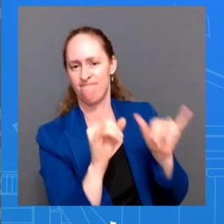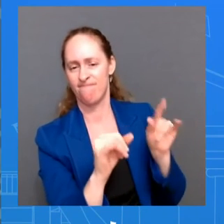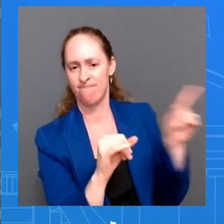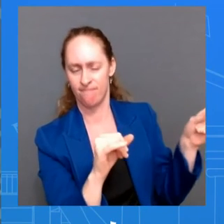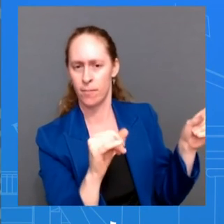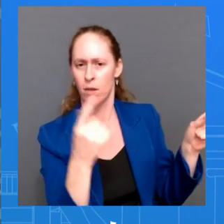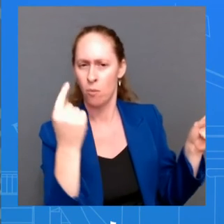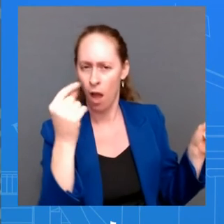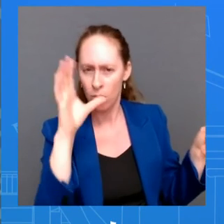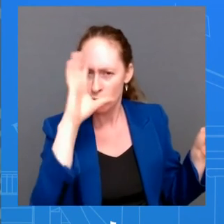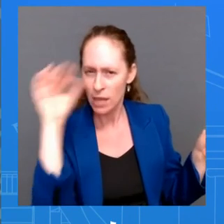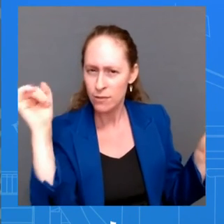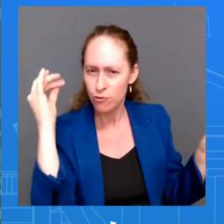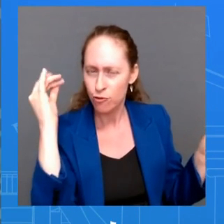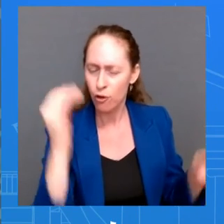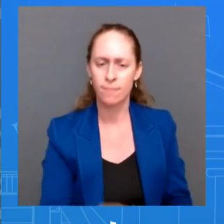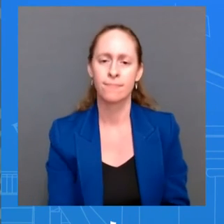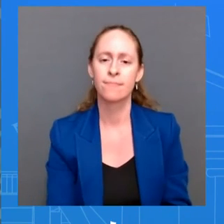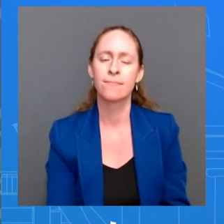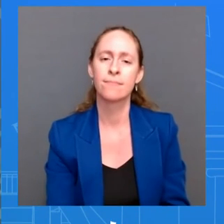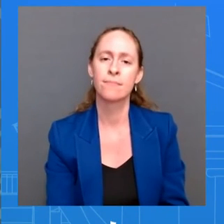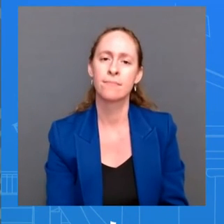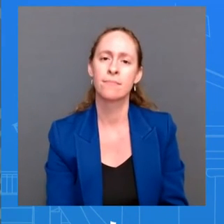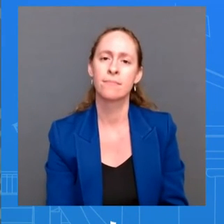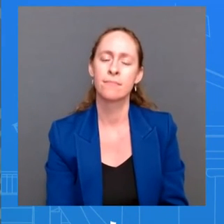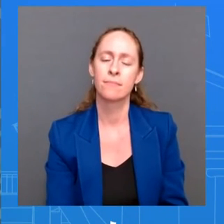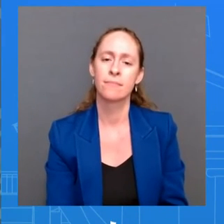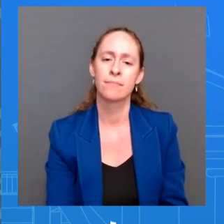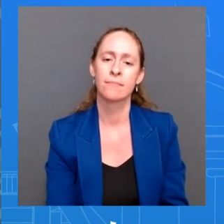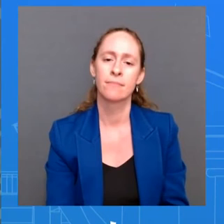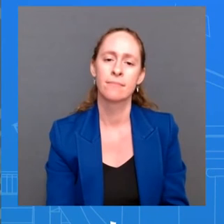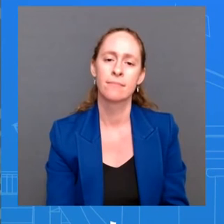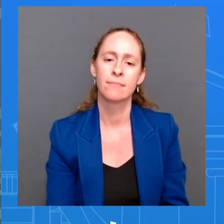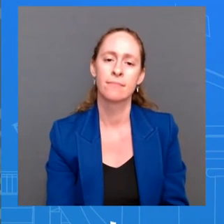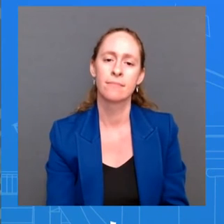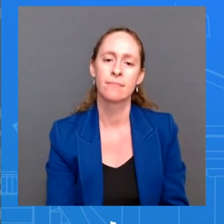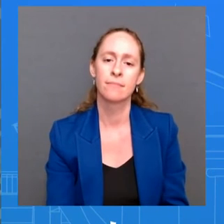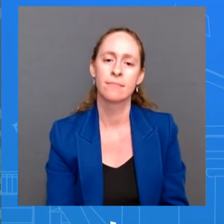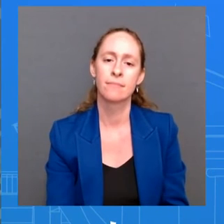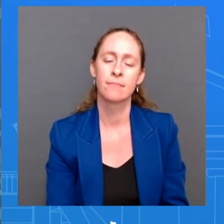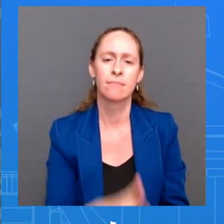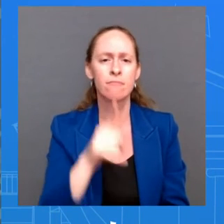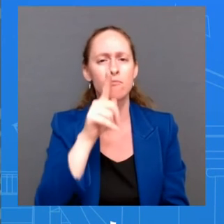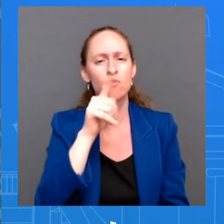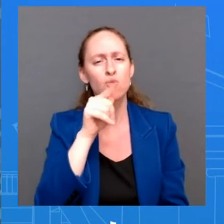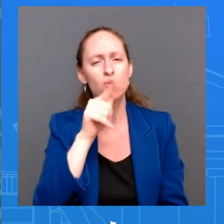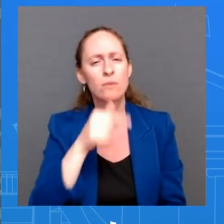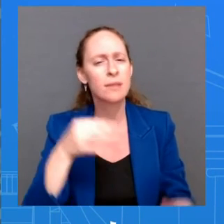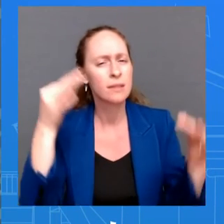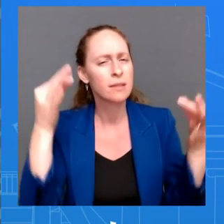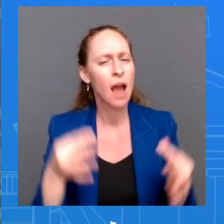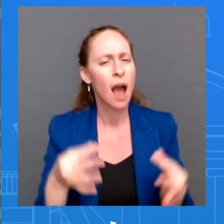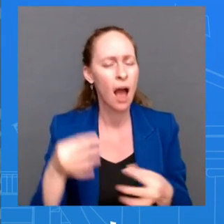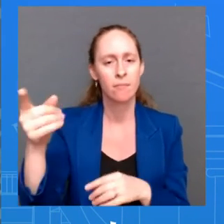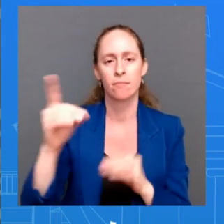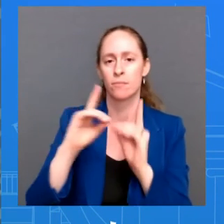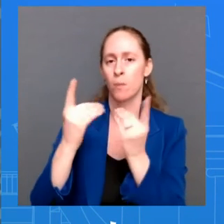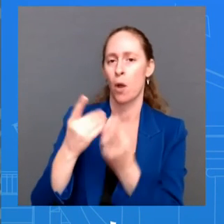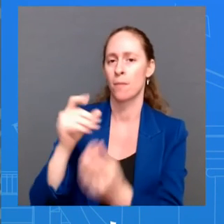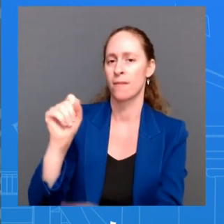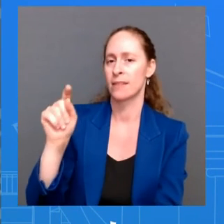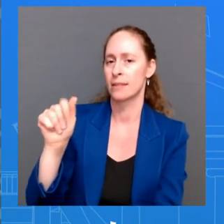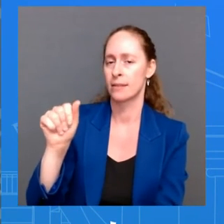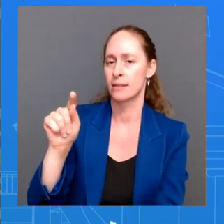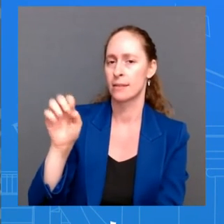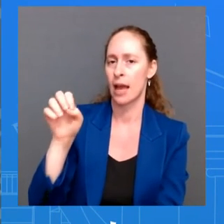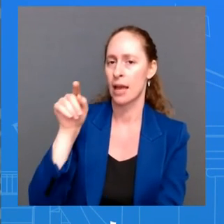a determination by the Department of State. On specific criteria in congressional statute. So we're looking into it along